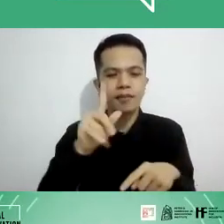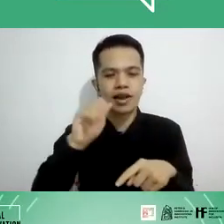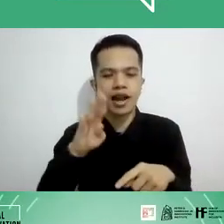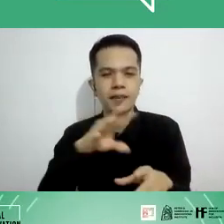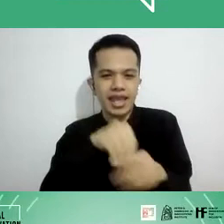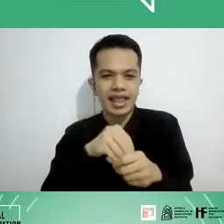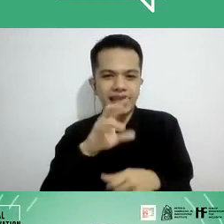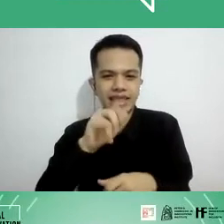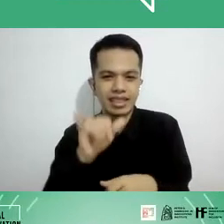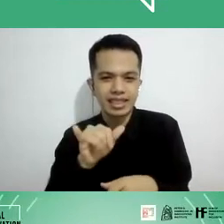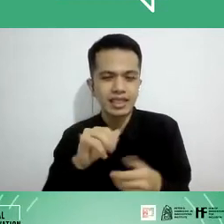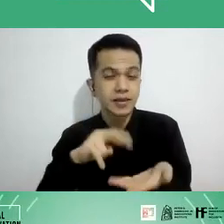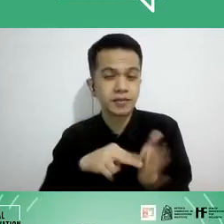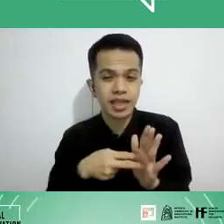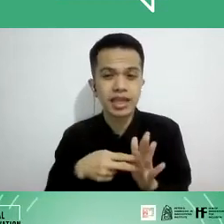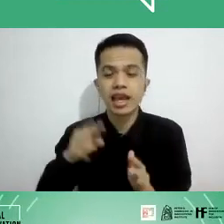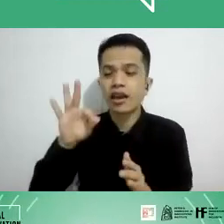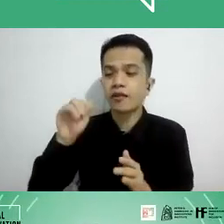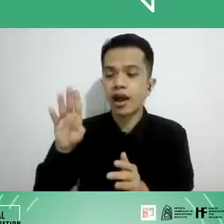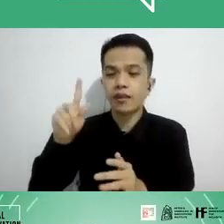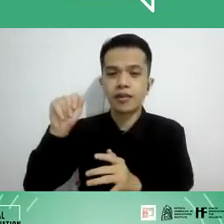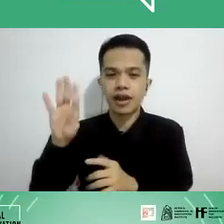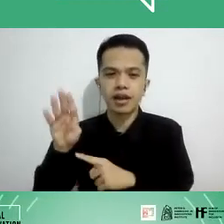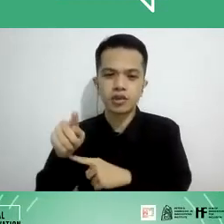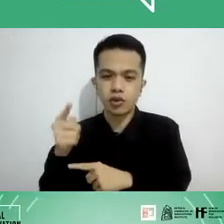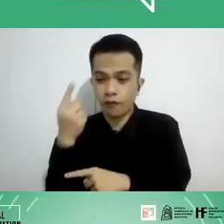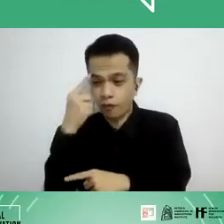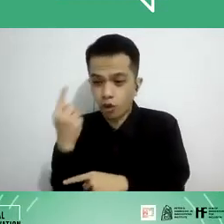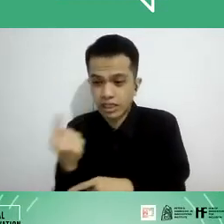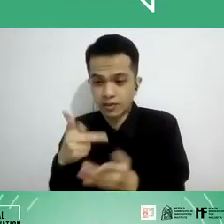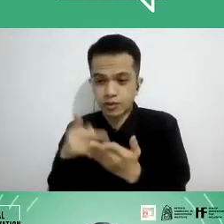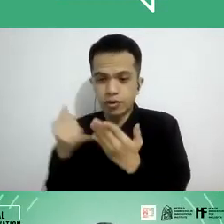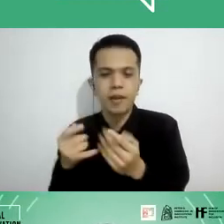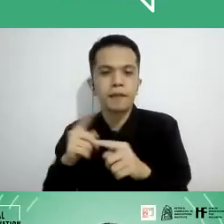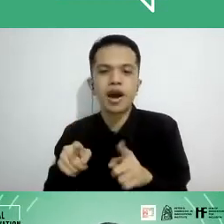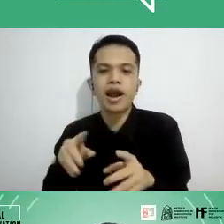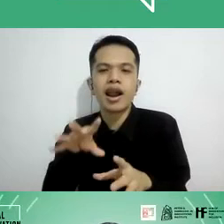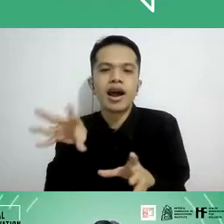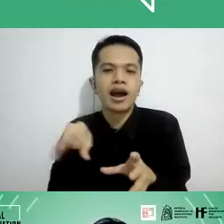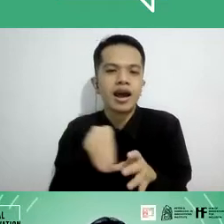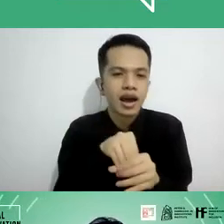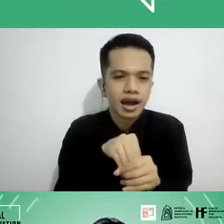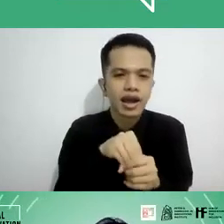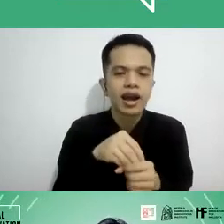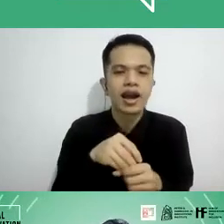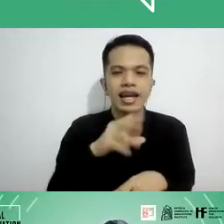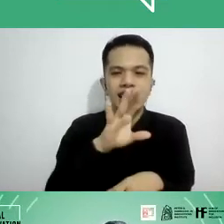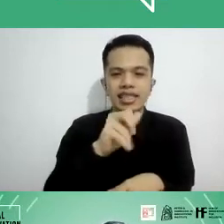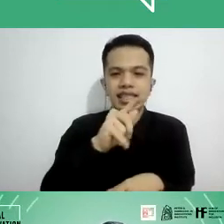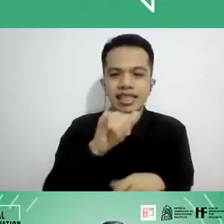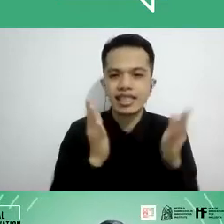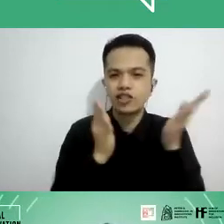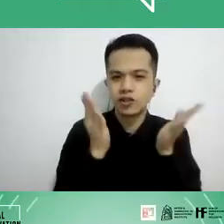which meant that Fab Labs no longer operated like an individual project, but they became part of the city's